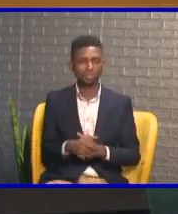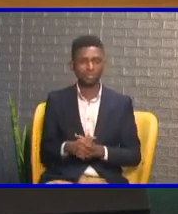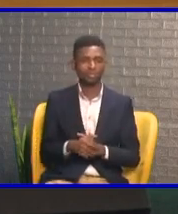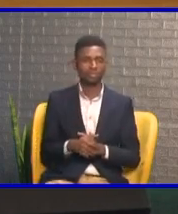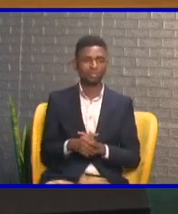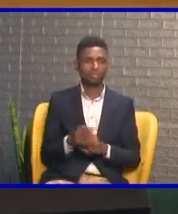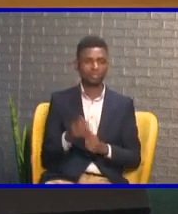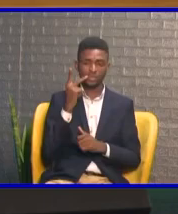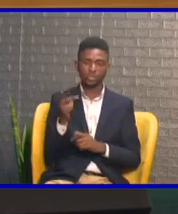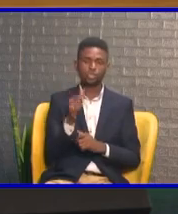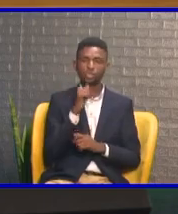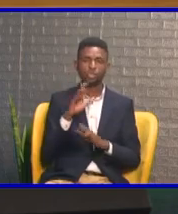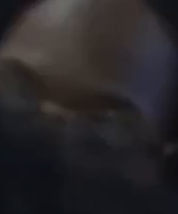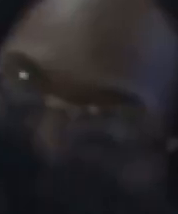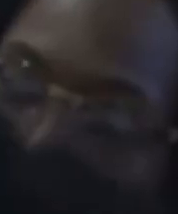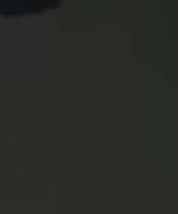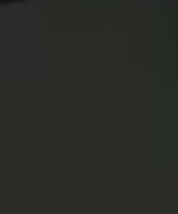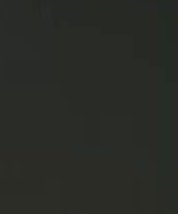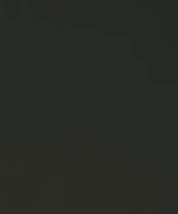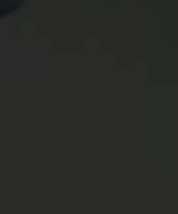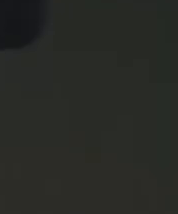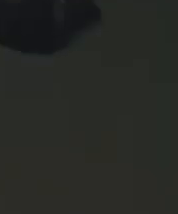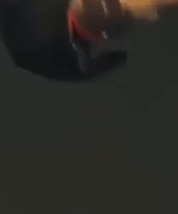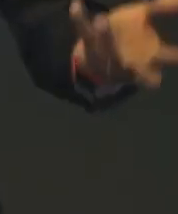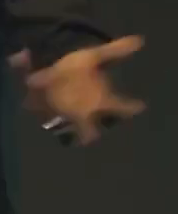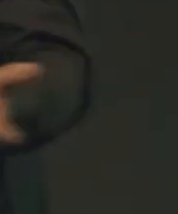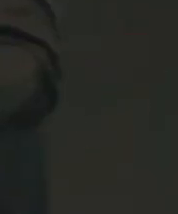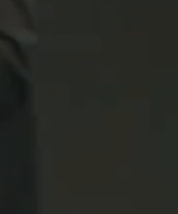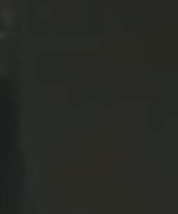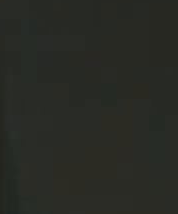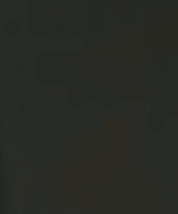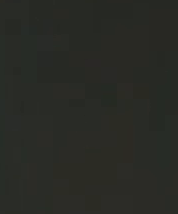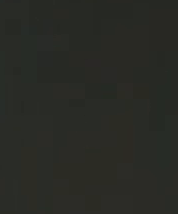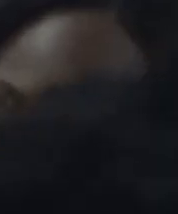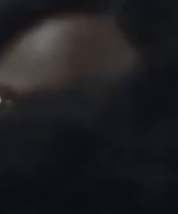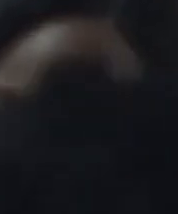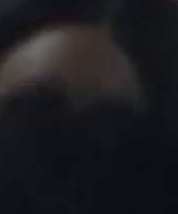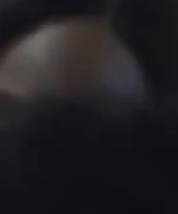See, not all of you are shouting because some of you cannot imagine yourselves.